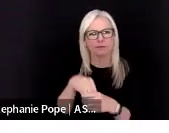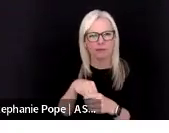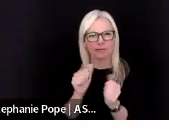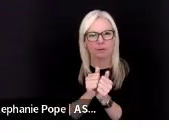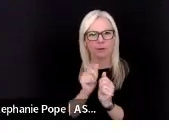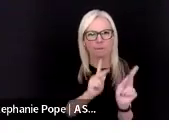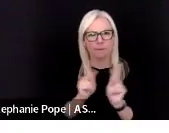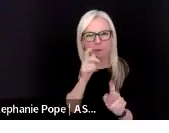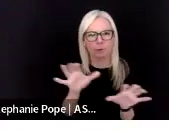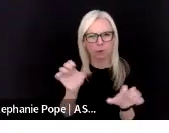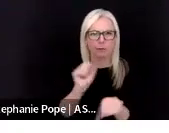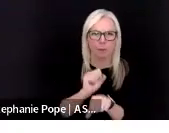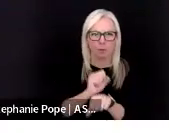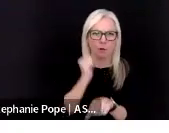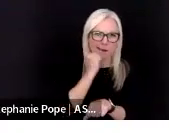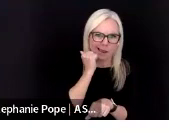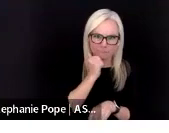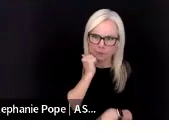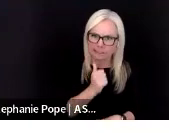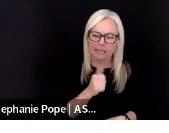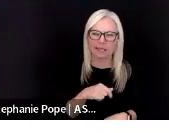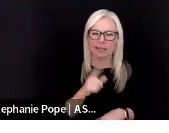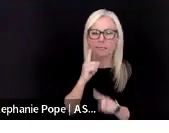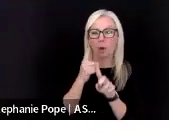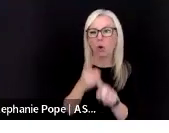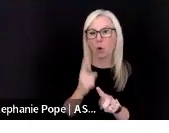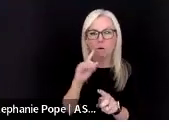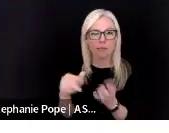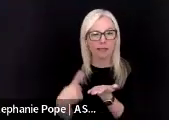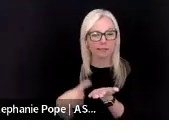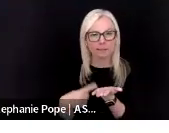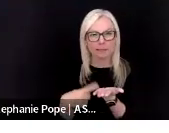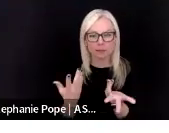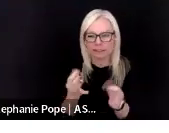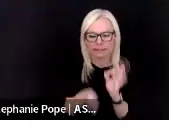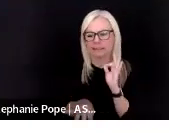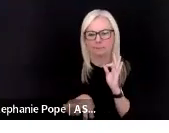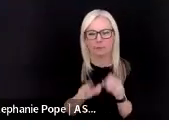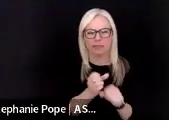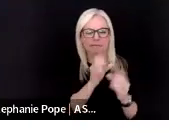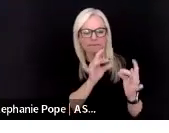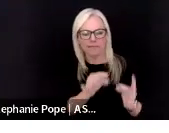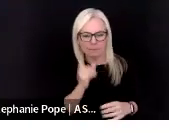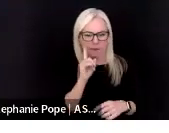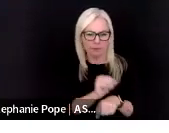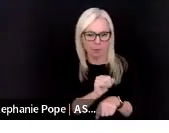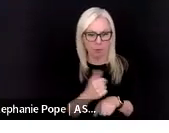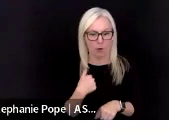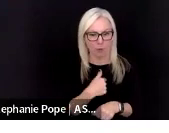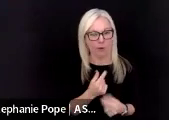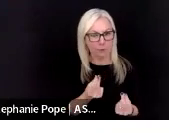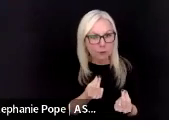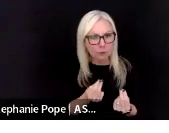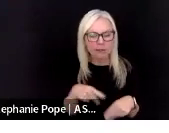who are doing the work every single day. The goal of these discussions is simple and clear. It's to get feedback about the work that we're doing. It